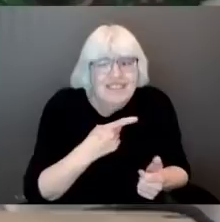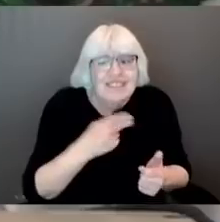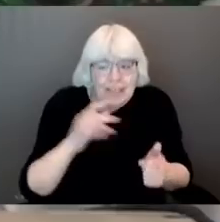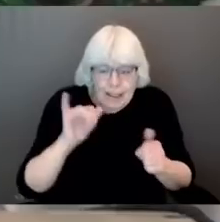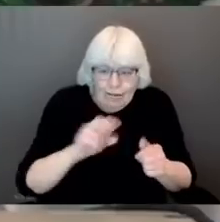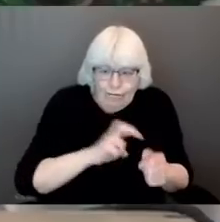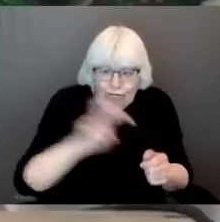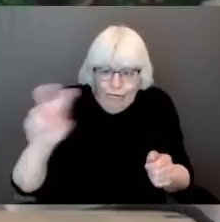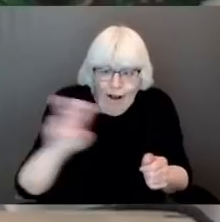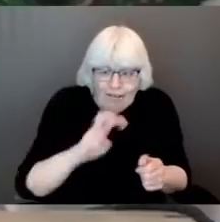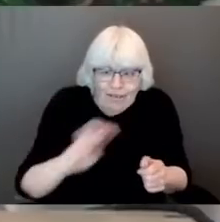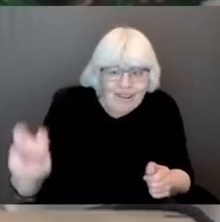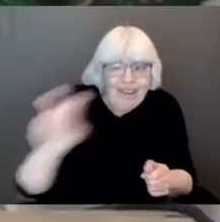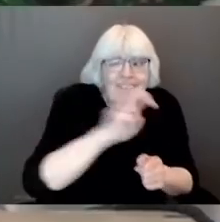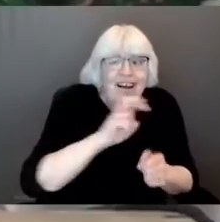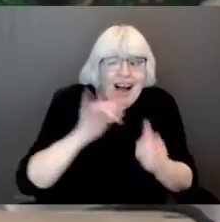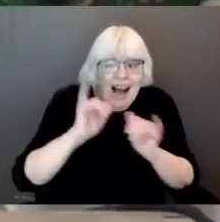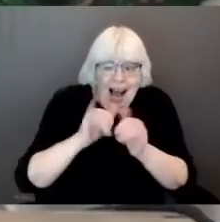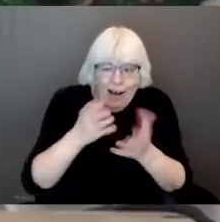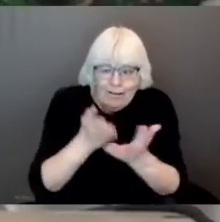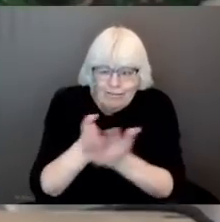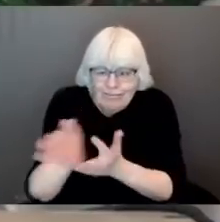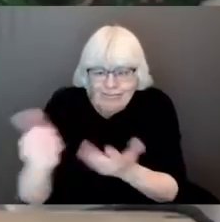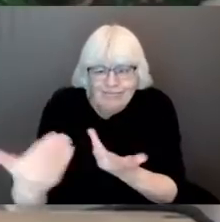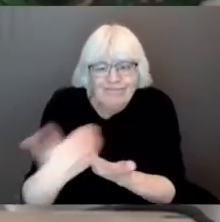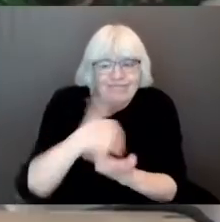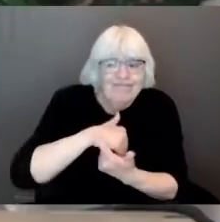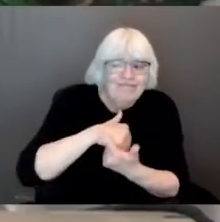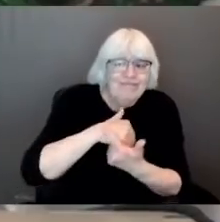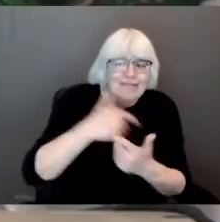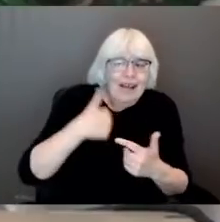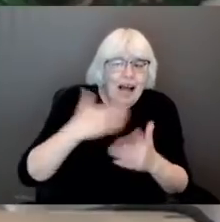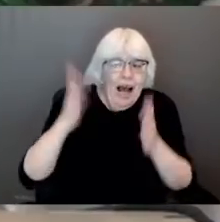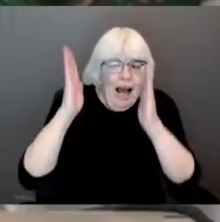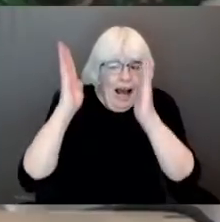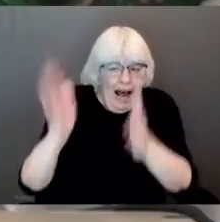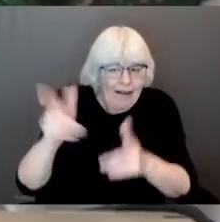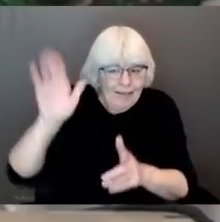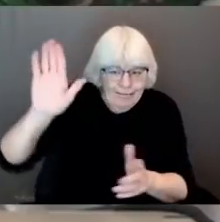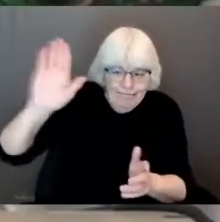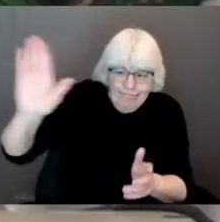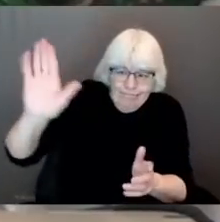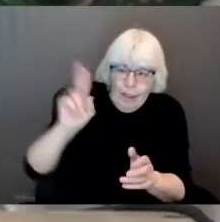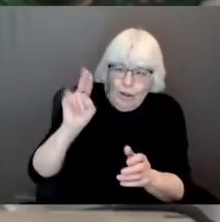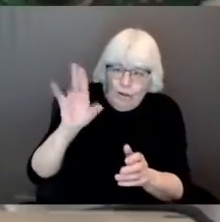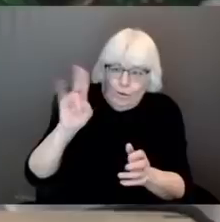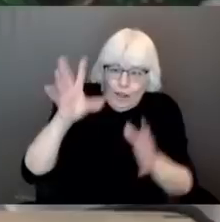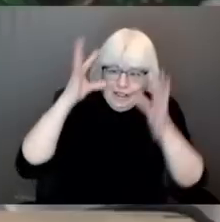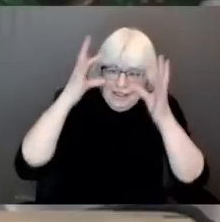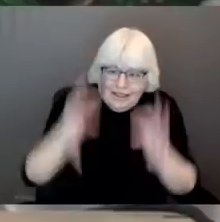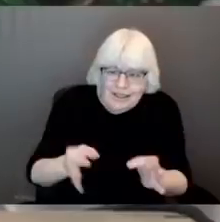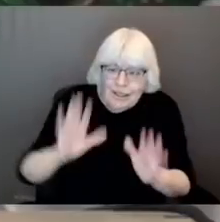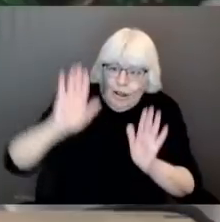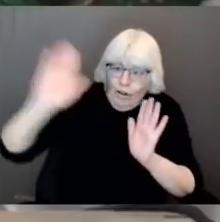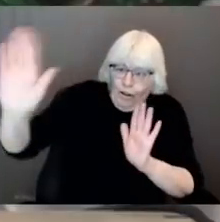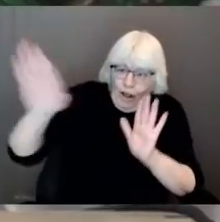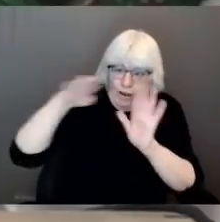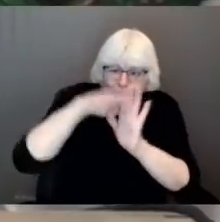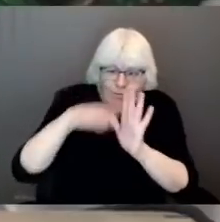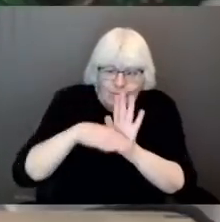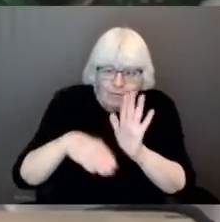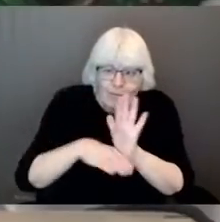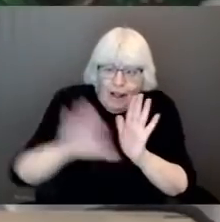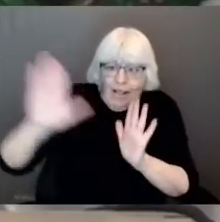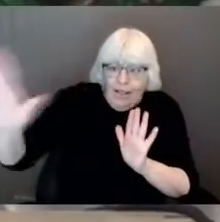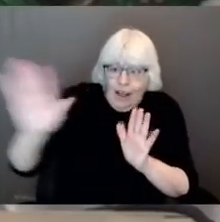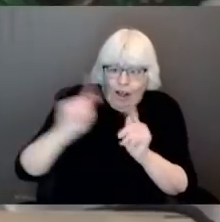best for me to leave the New Brunswick protocols to Premier Higgs and his team. But I would say,